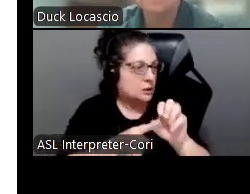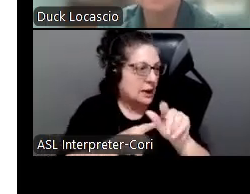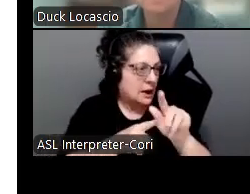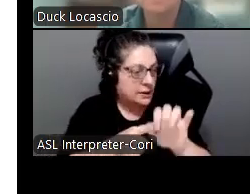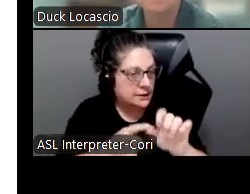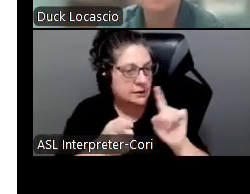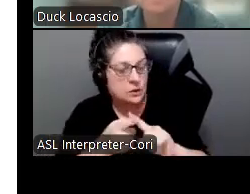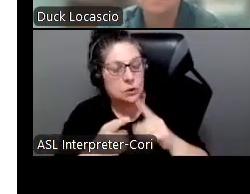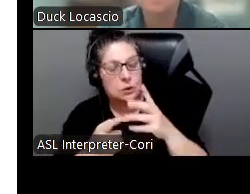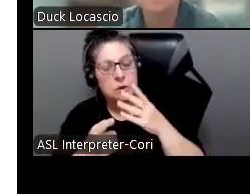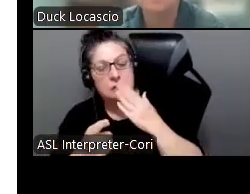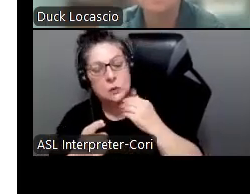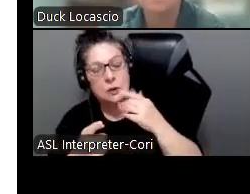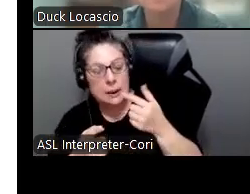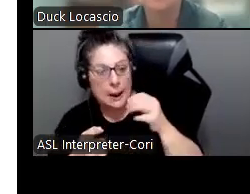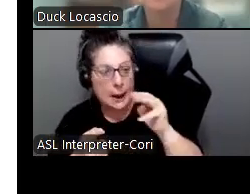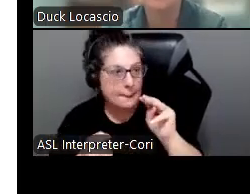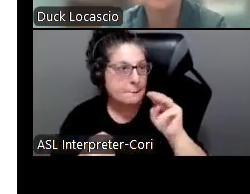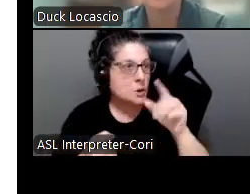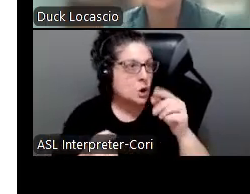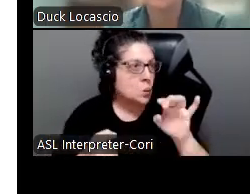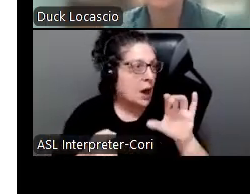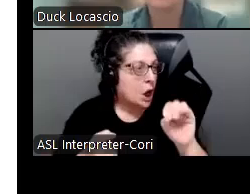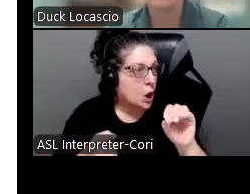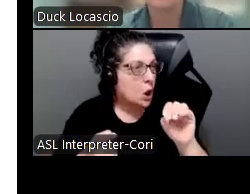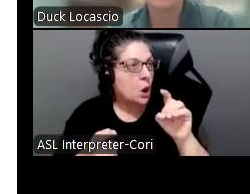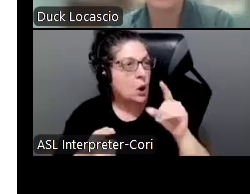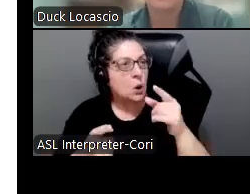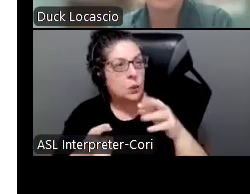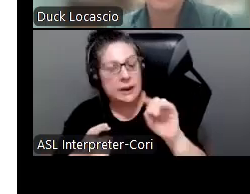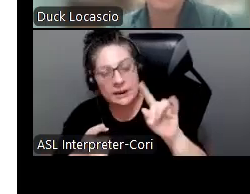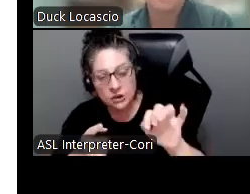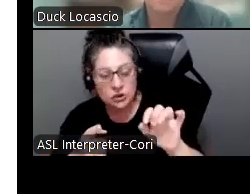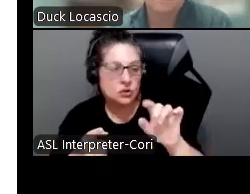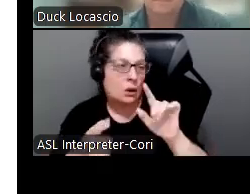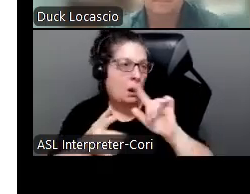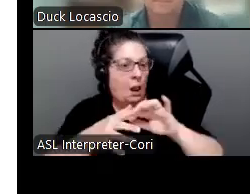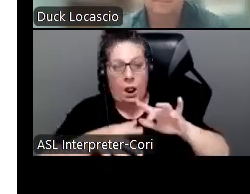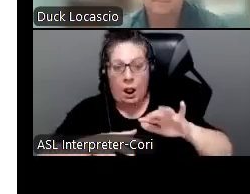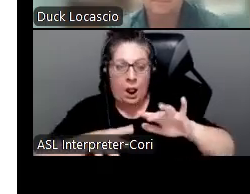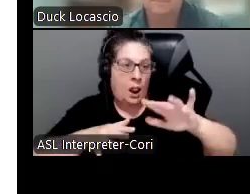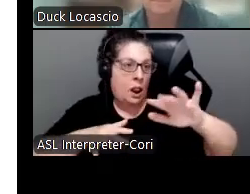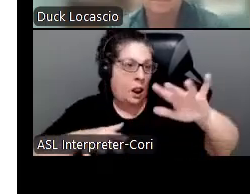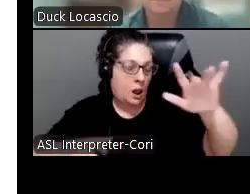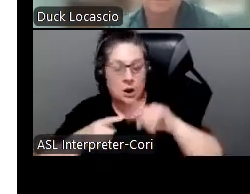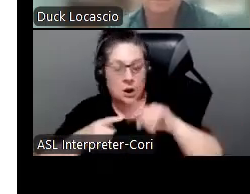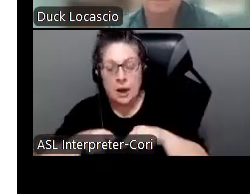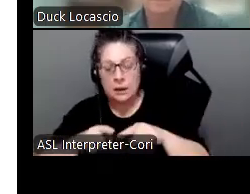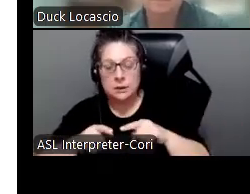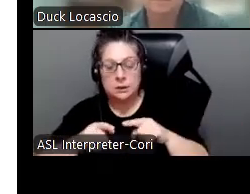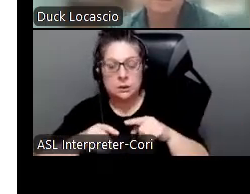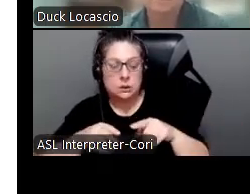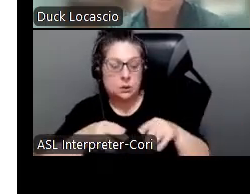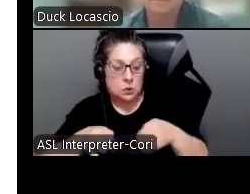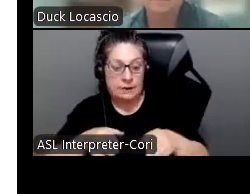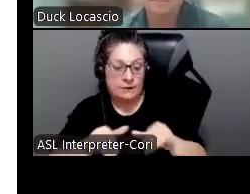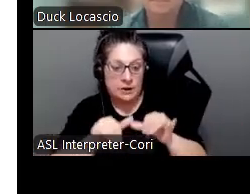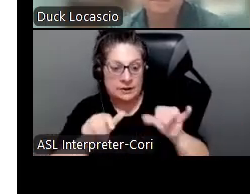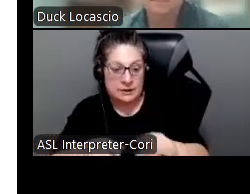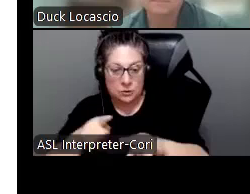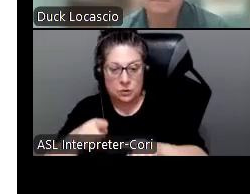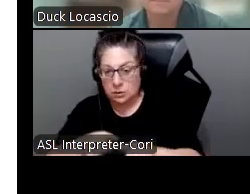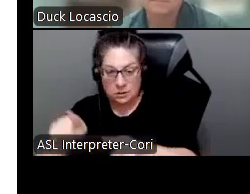oak ridge to a back swamp to a cypress tupelo drain as you move between the riverine system to the